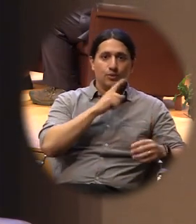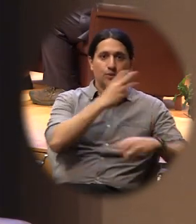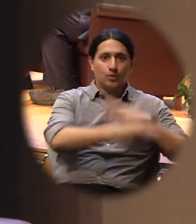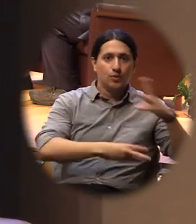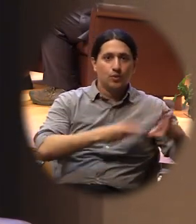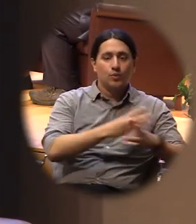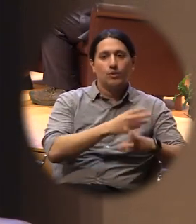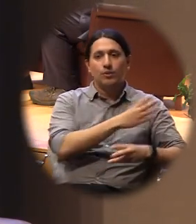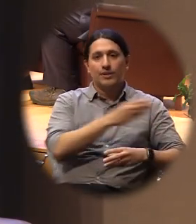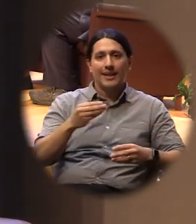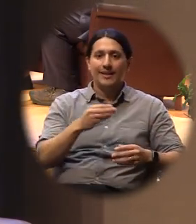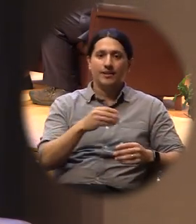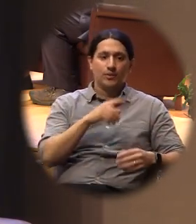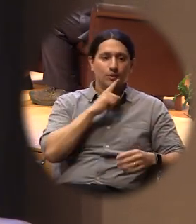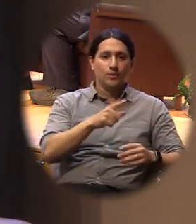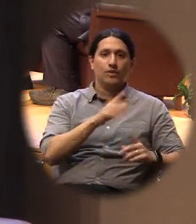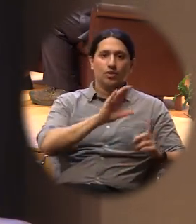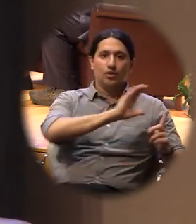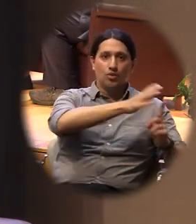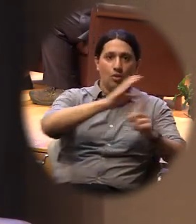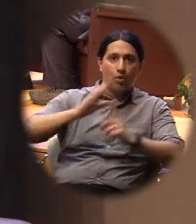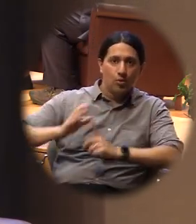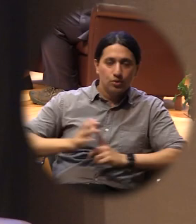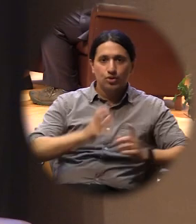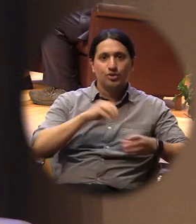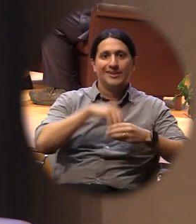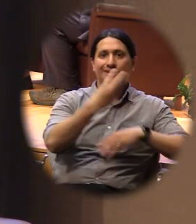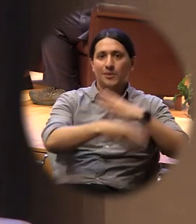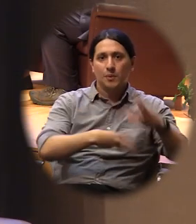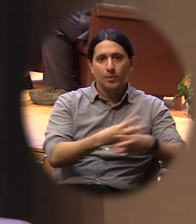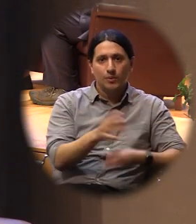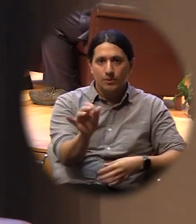which you can talk more about. So